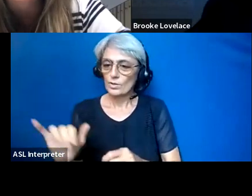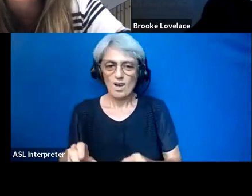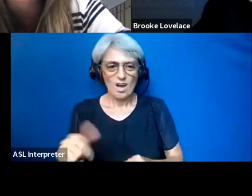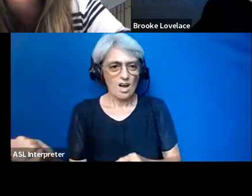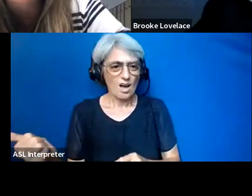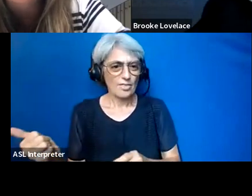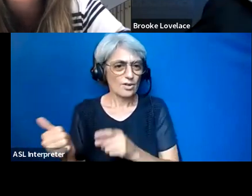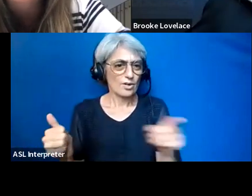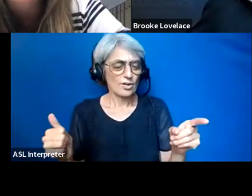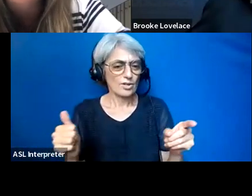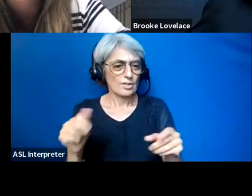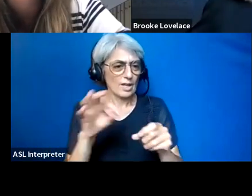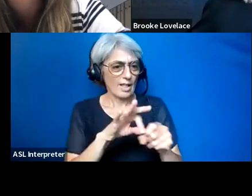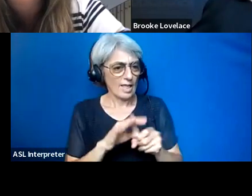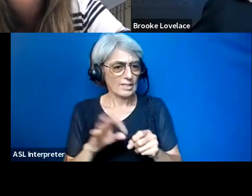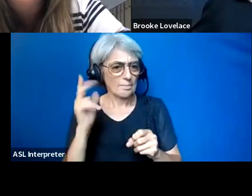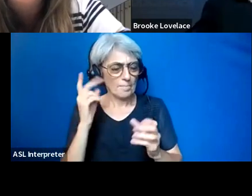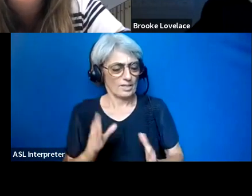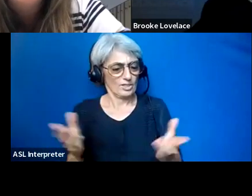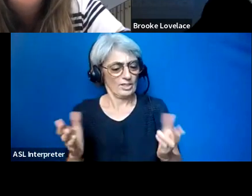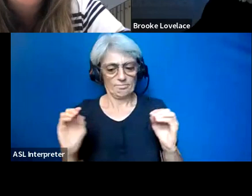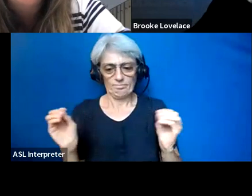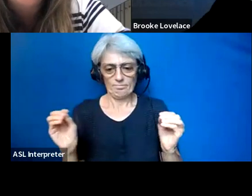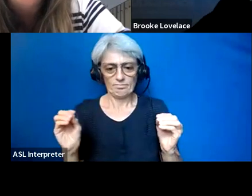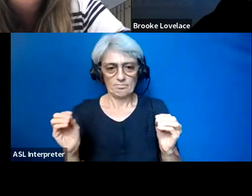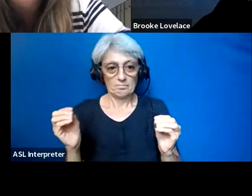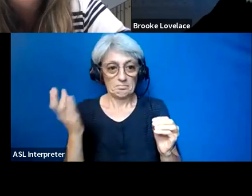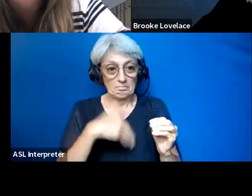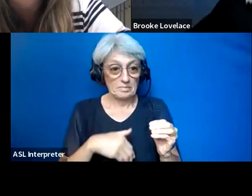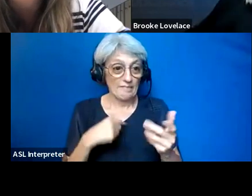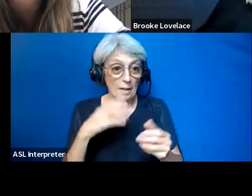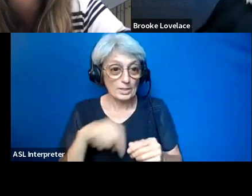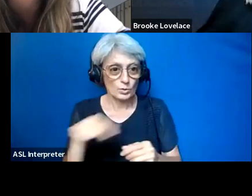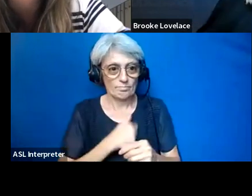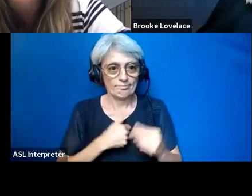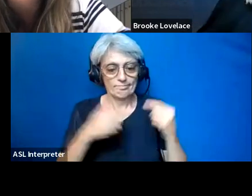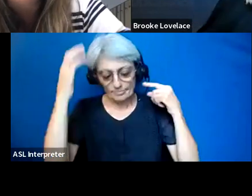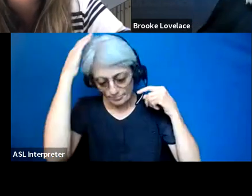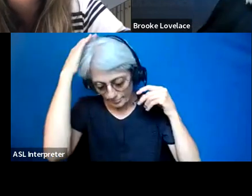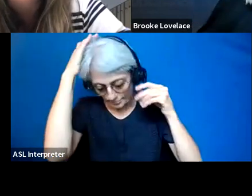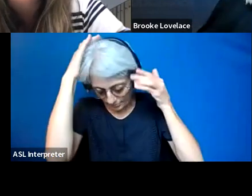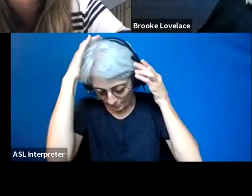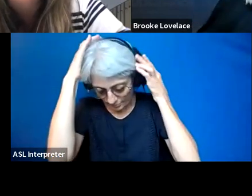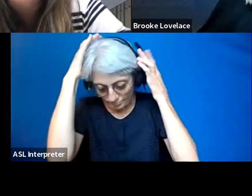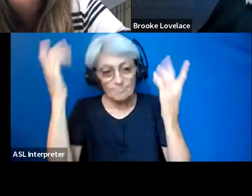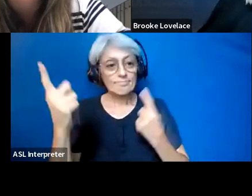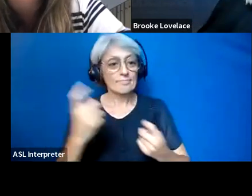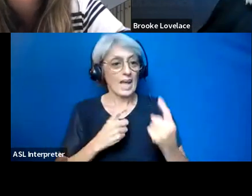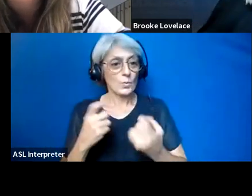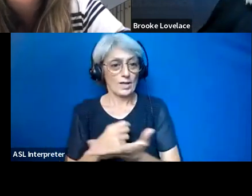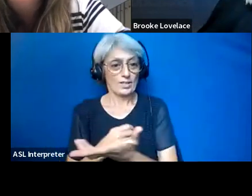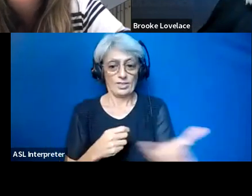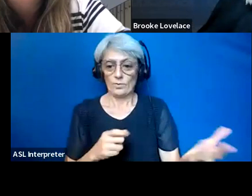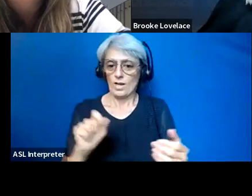elected officials on there. I do apologize if I missed you, but does anybody have any questions they want to